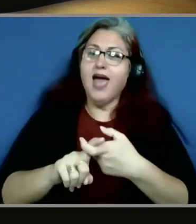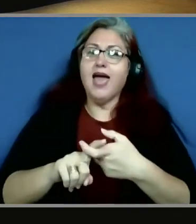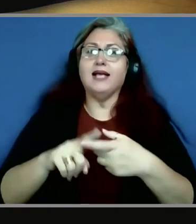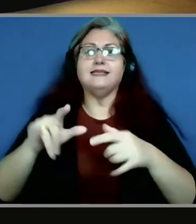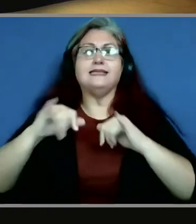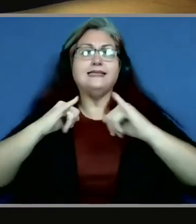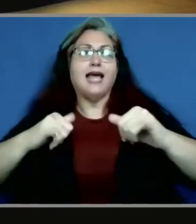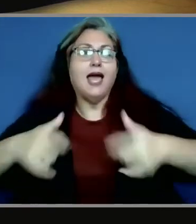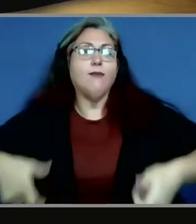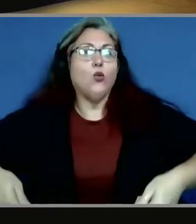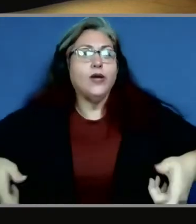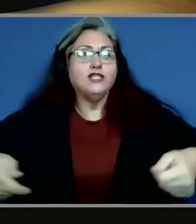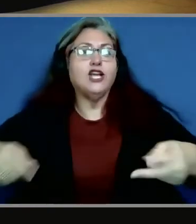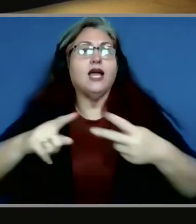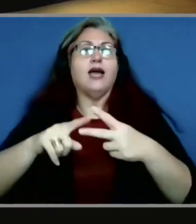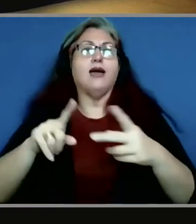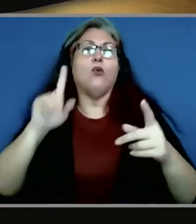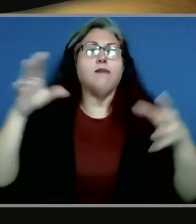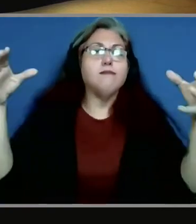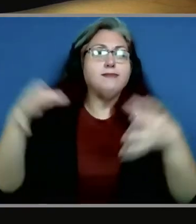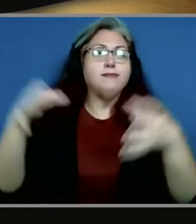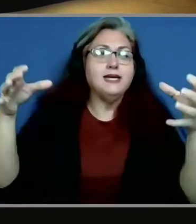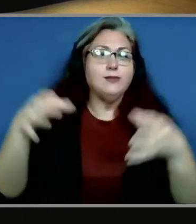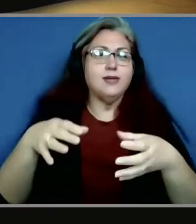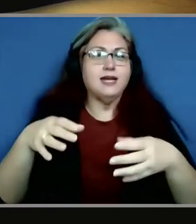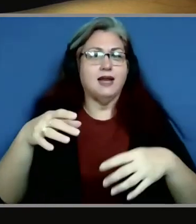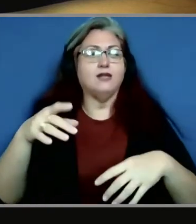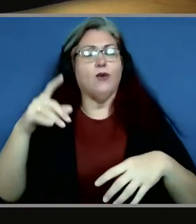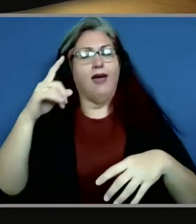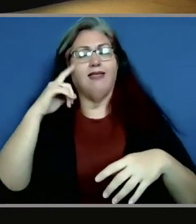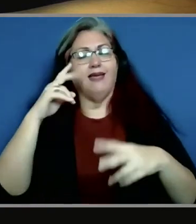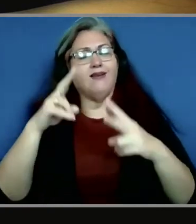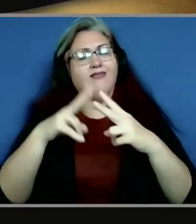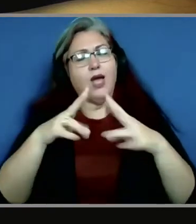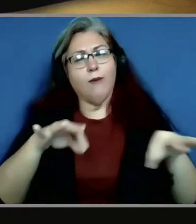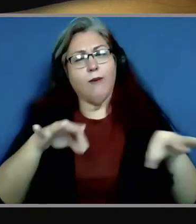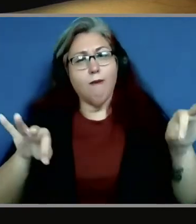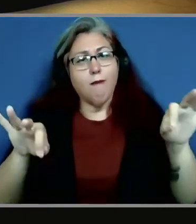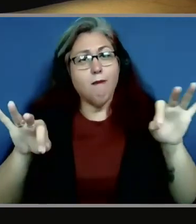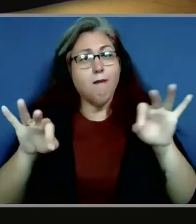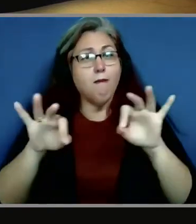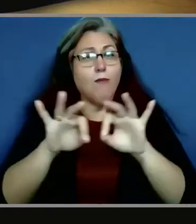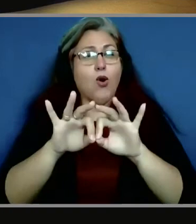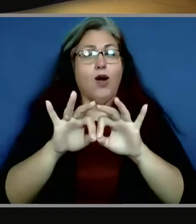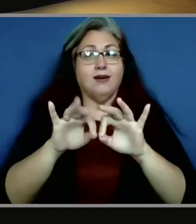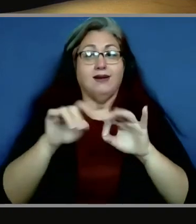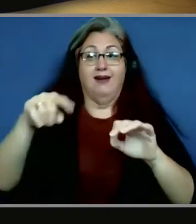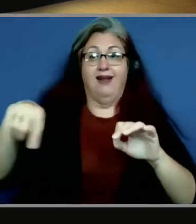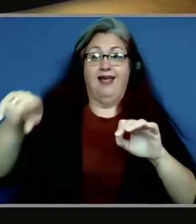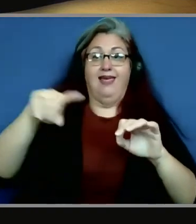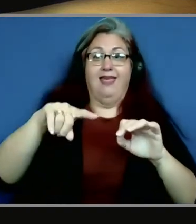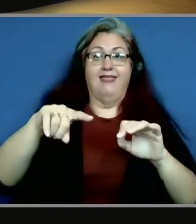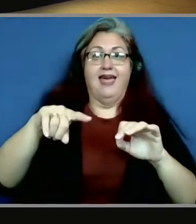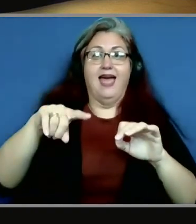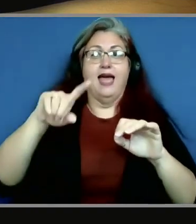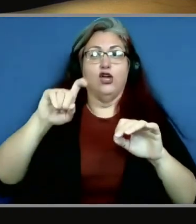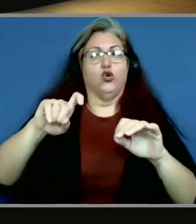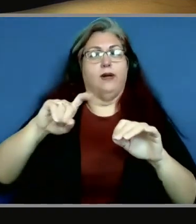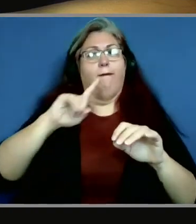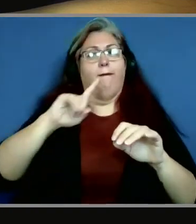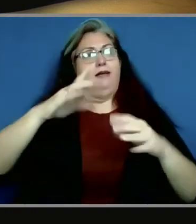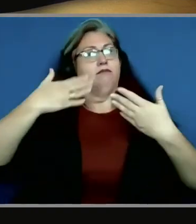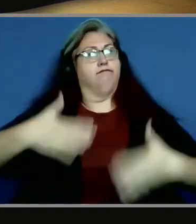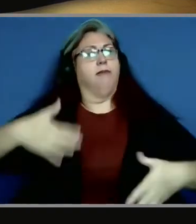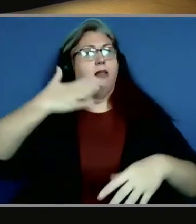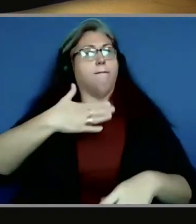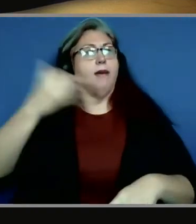wheelchairs and he would meet up with them. And I think it's really, really important that they be the best that they can be. So